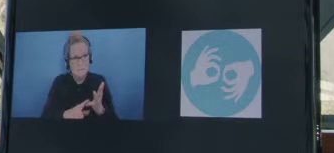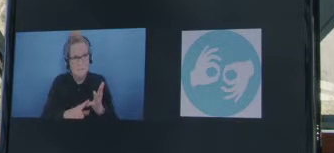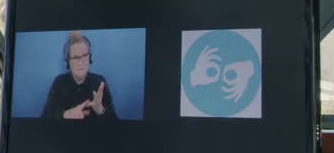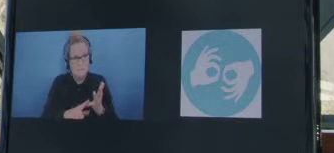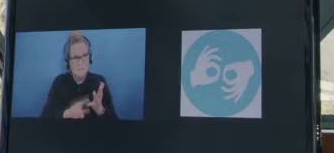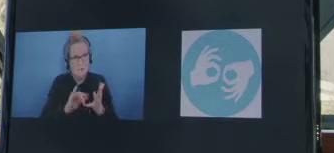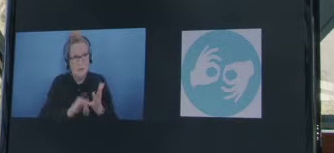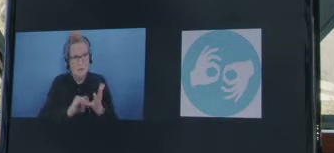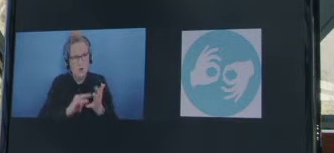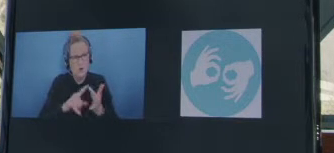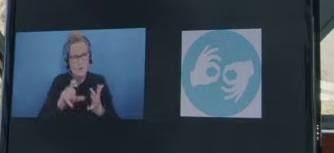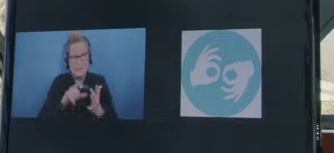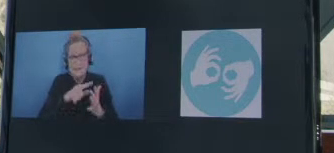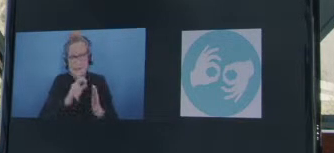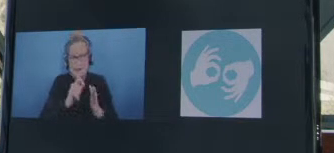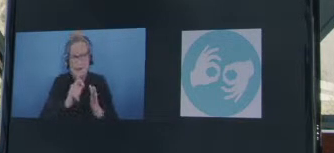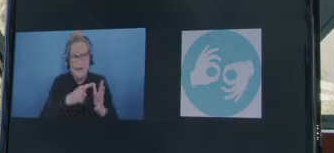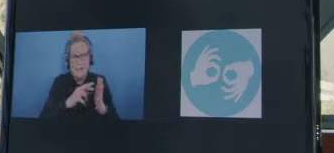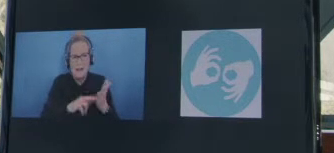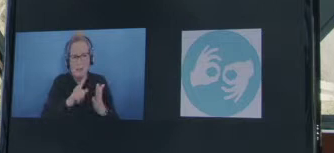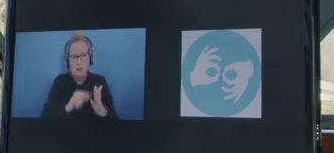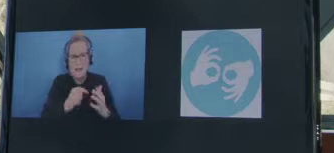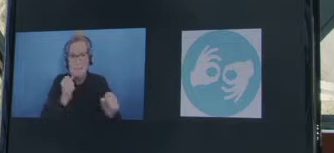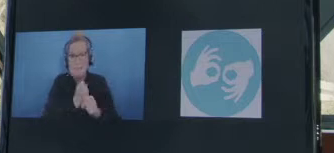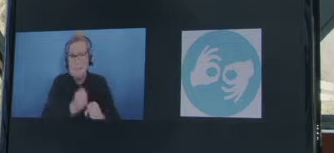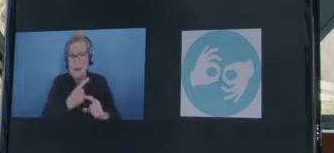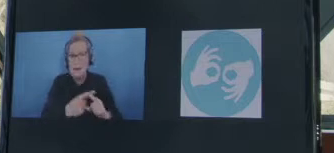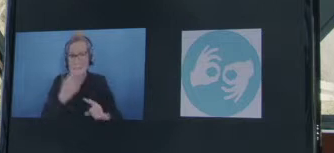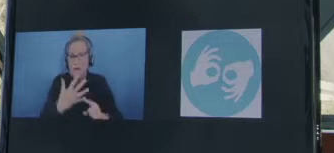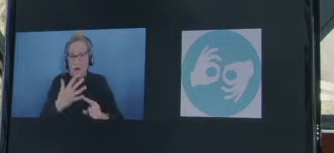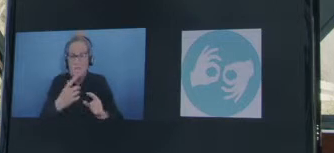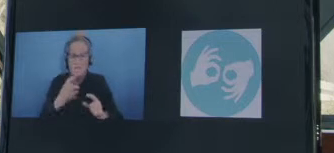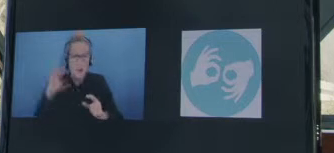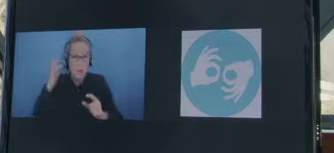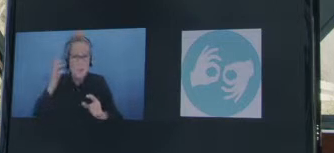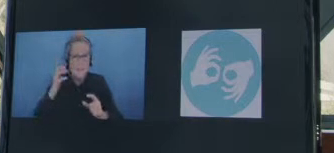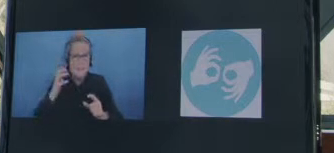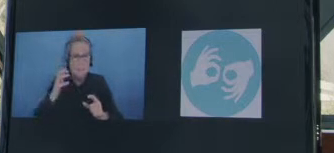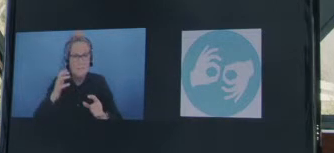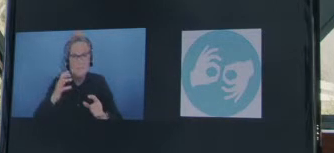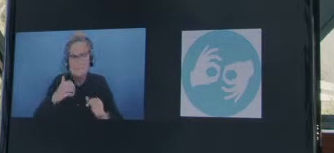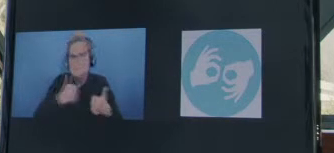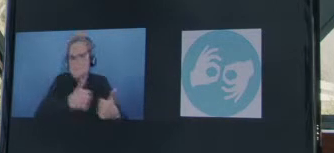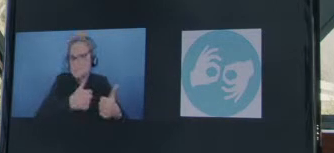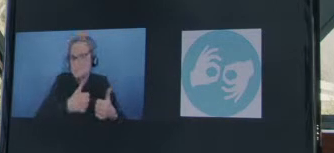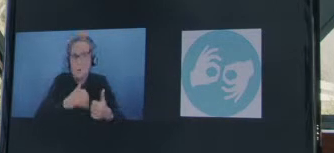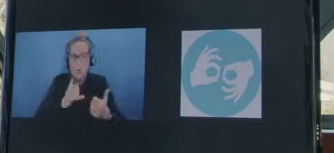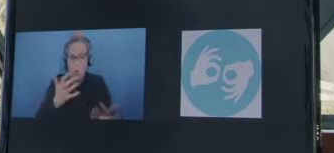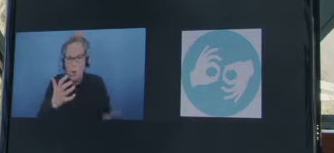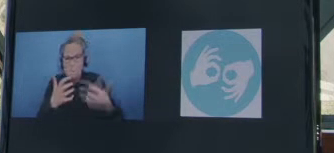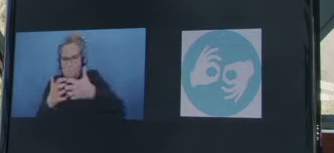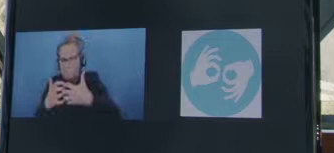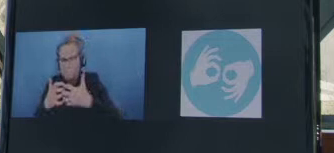these products by 5 to 6 times in terms of acoustic performance. Or you could develop them into integrated